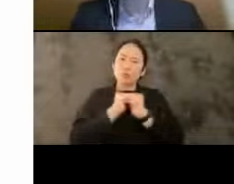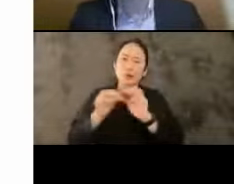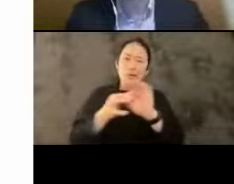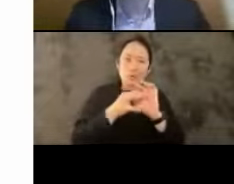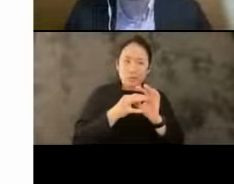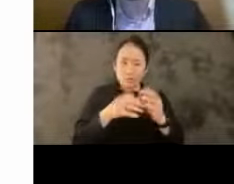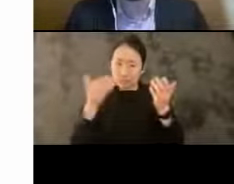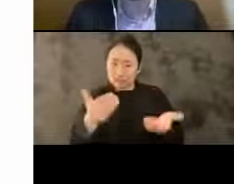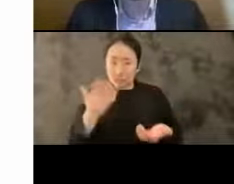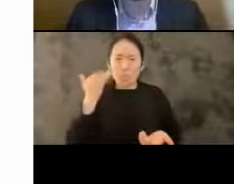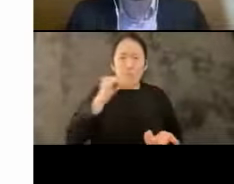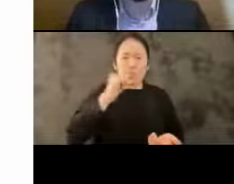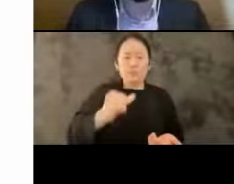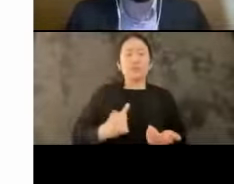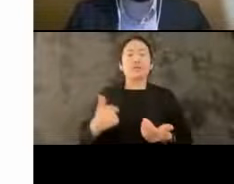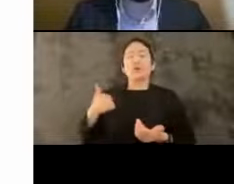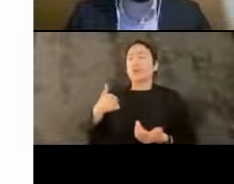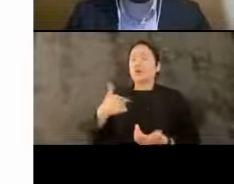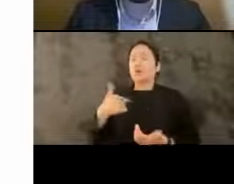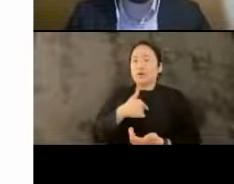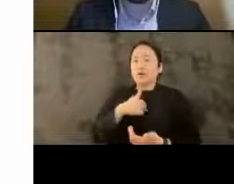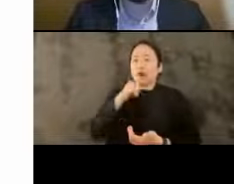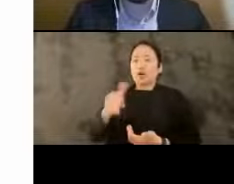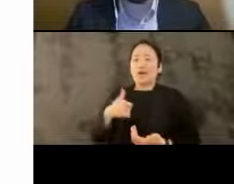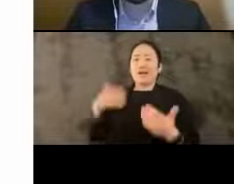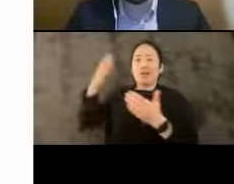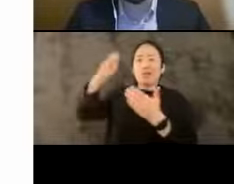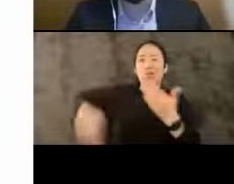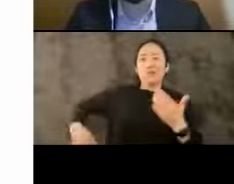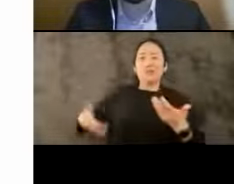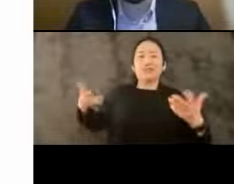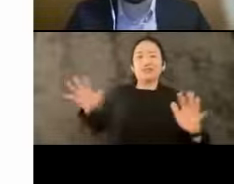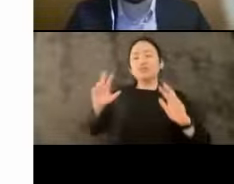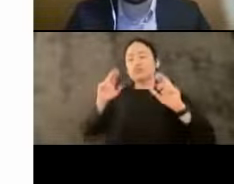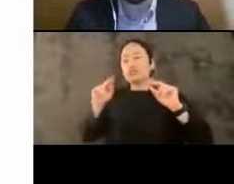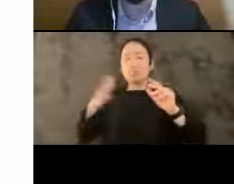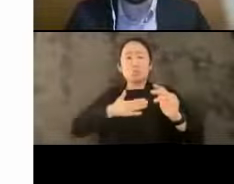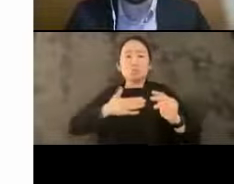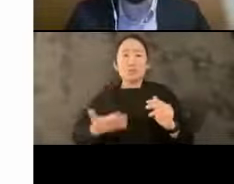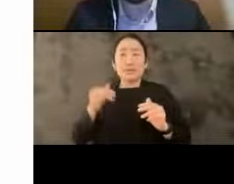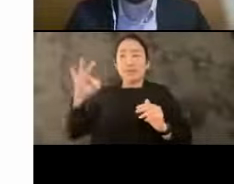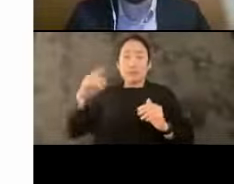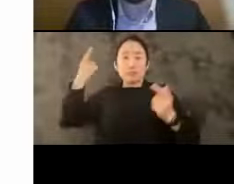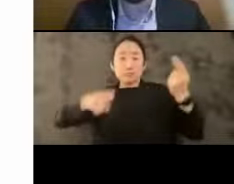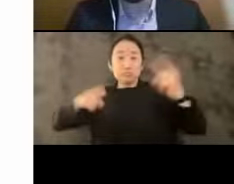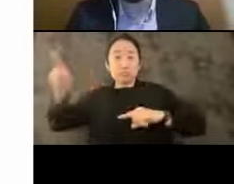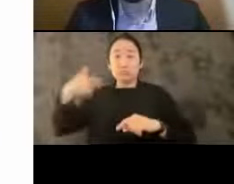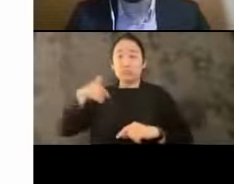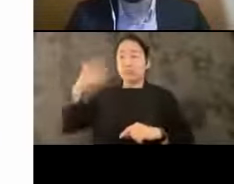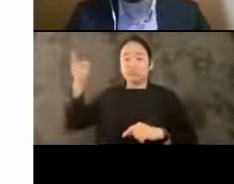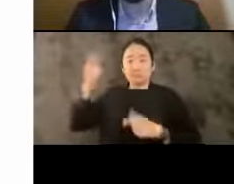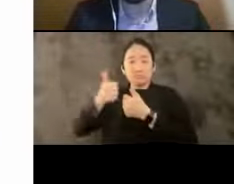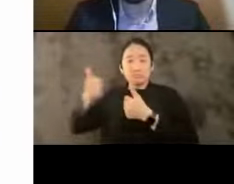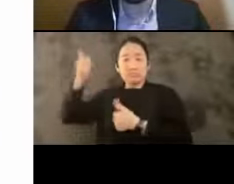out. That's certainly something that if the various elected officials align on wanting to make an investment